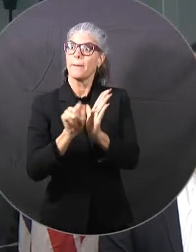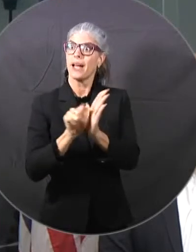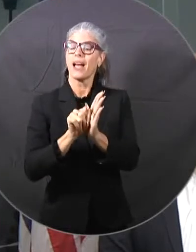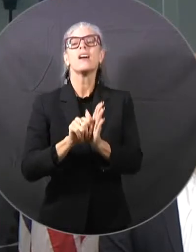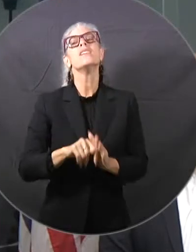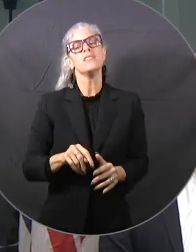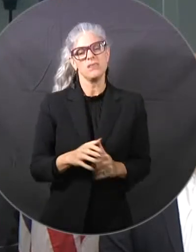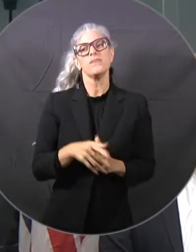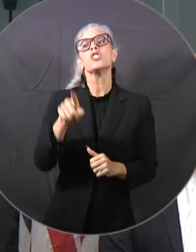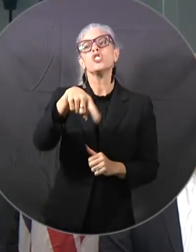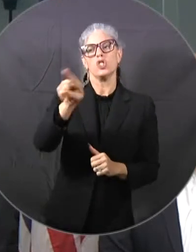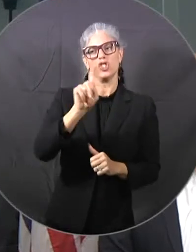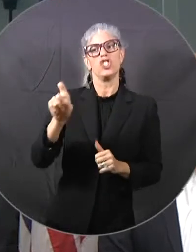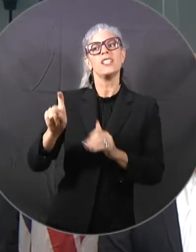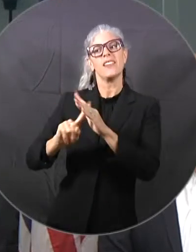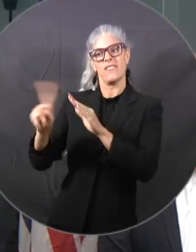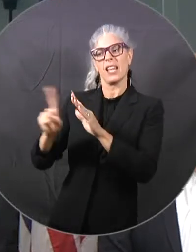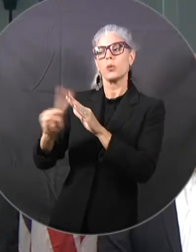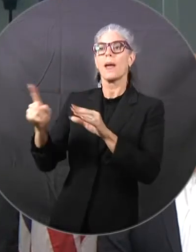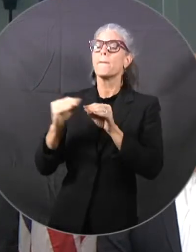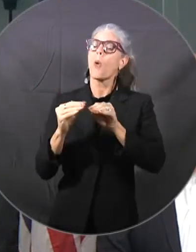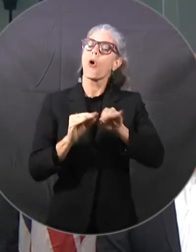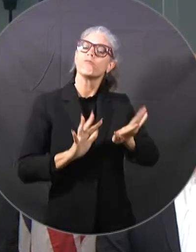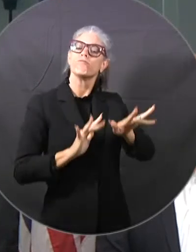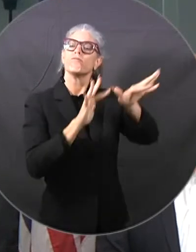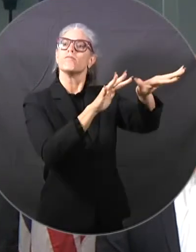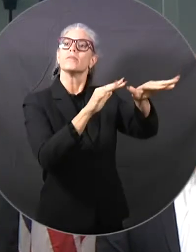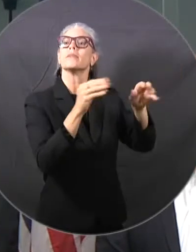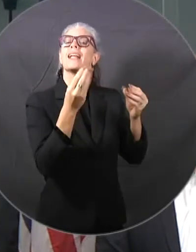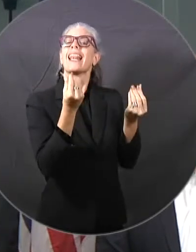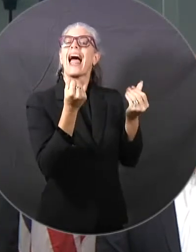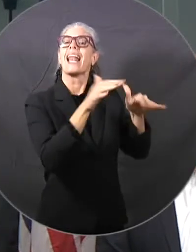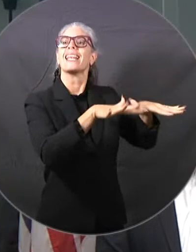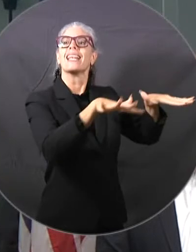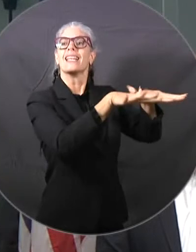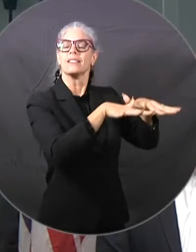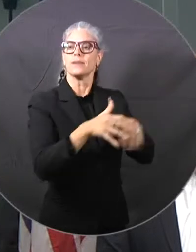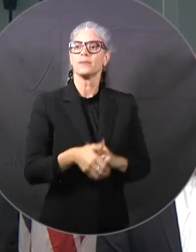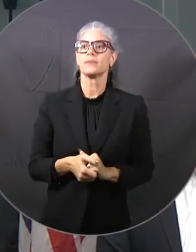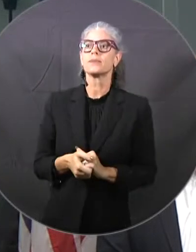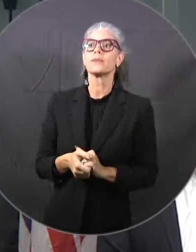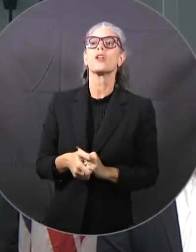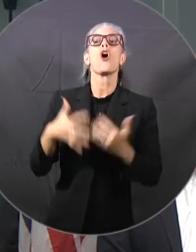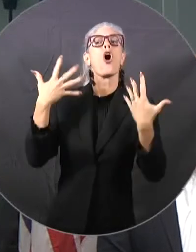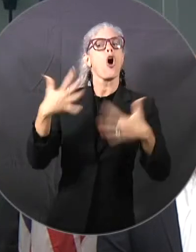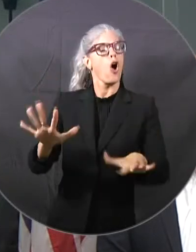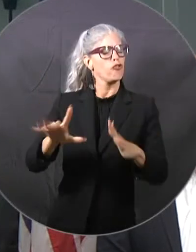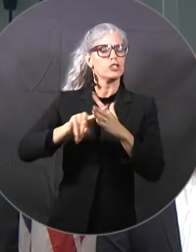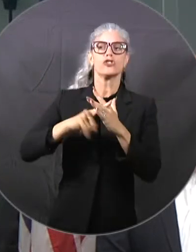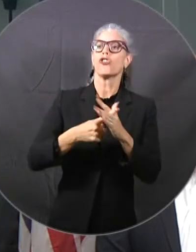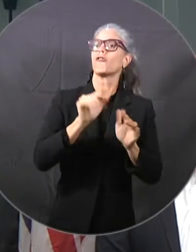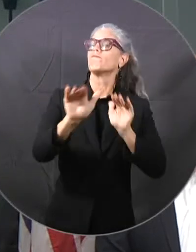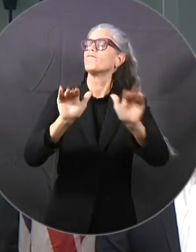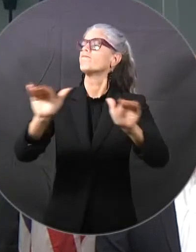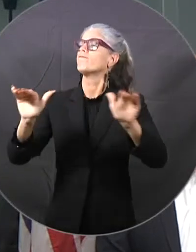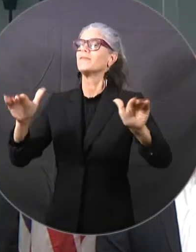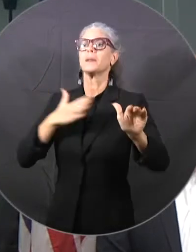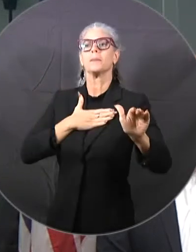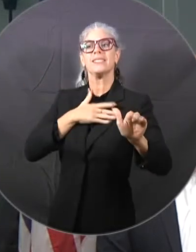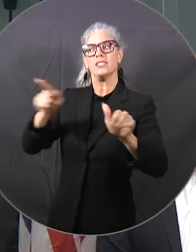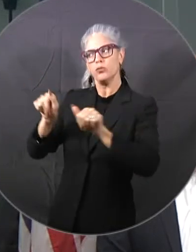area. Evacuation orders for many of these areas have already been issued. More may be coming throughout the balance of